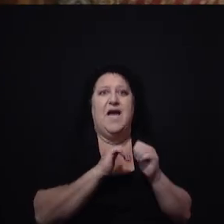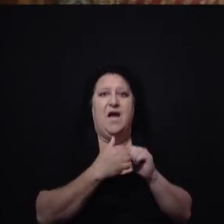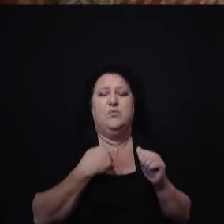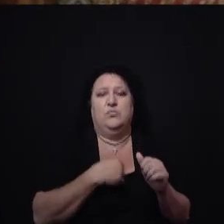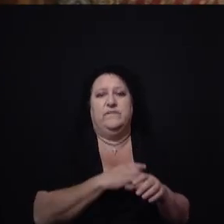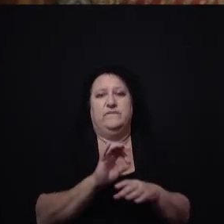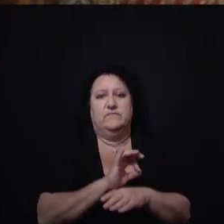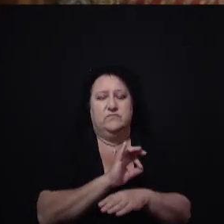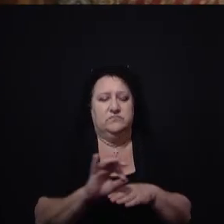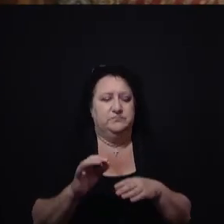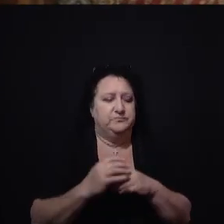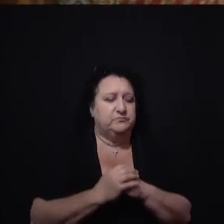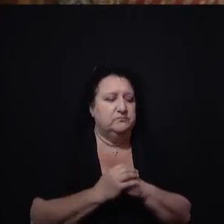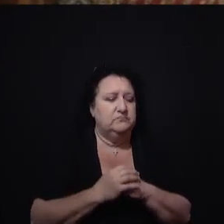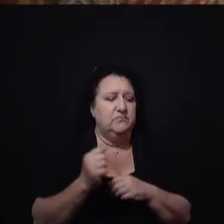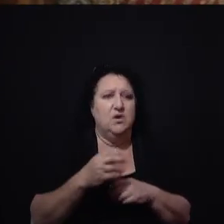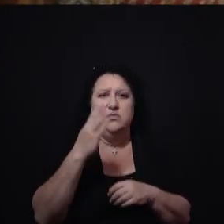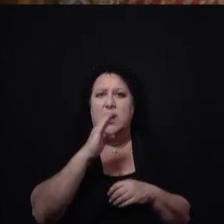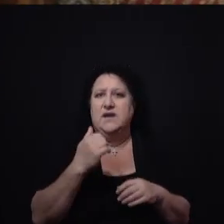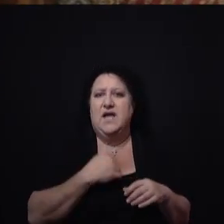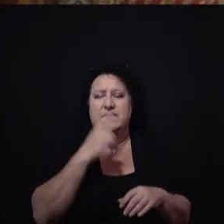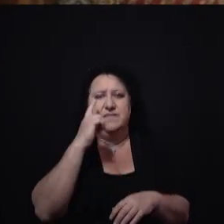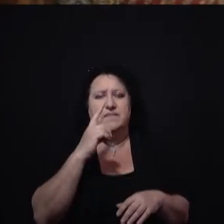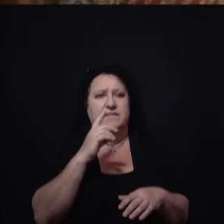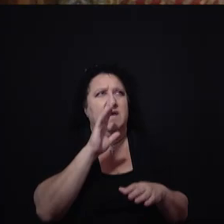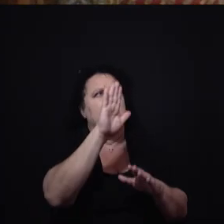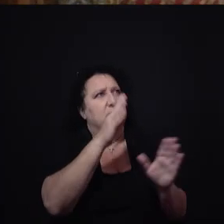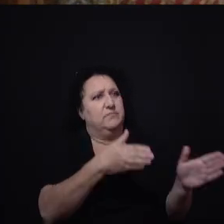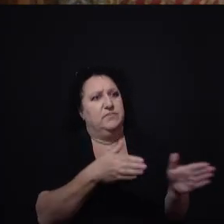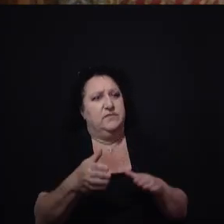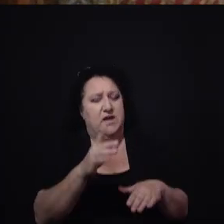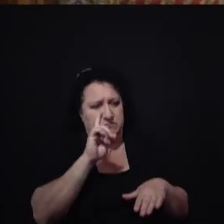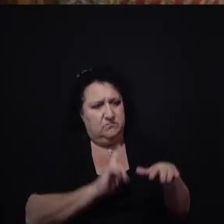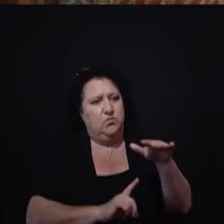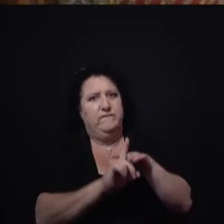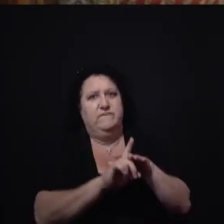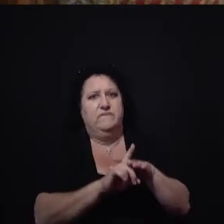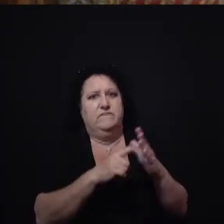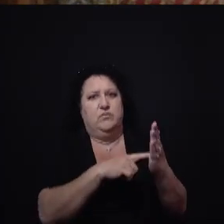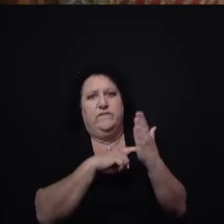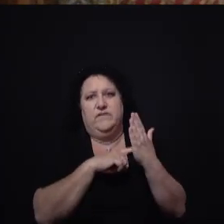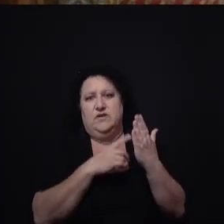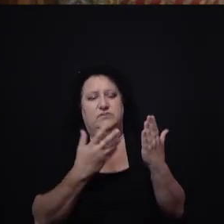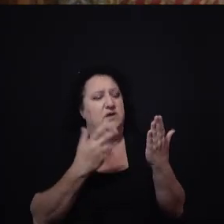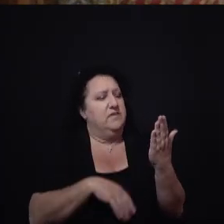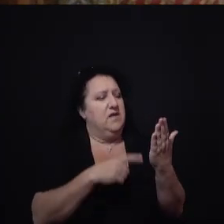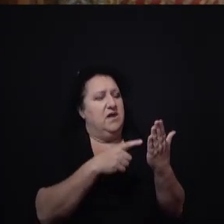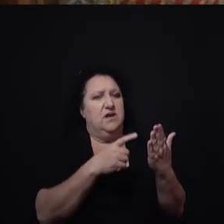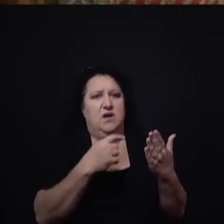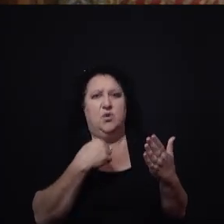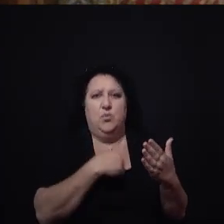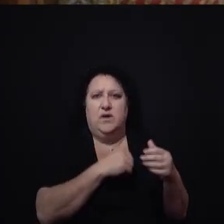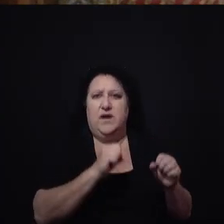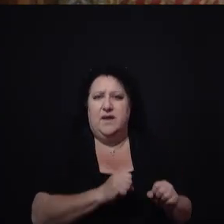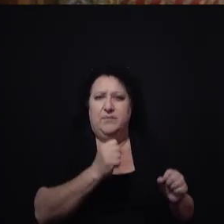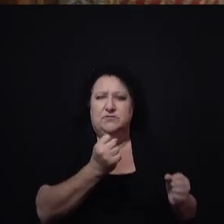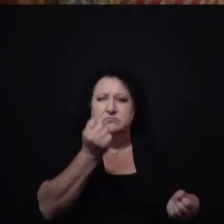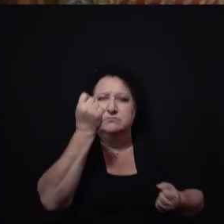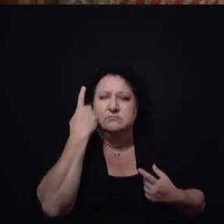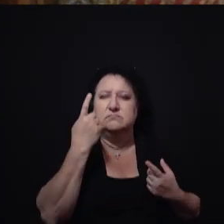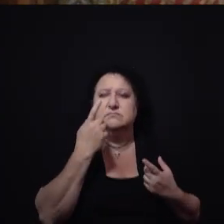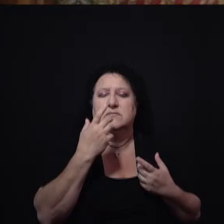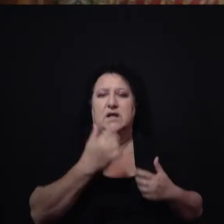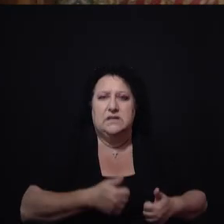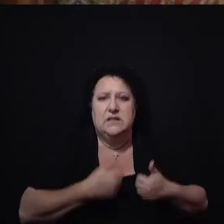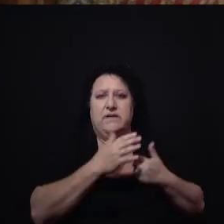revelation of God's plan, which allowed him to receive and live out his purpose. And yet our problem today is so many